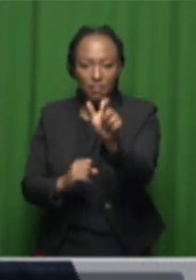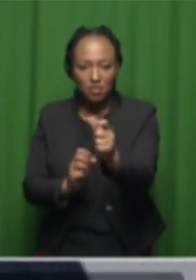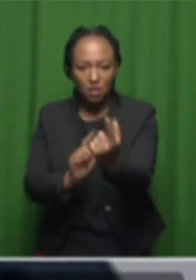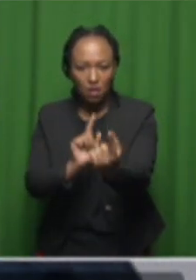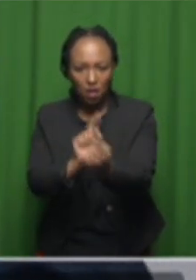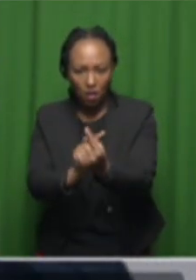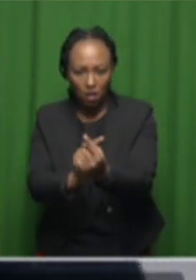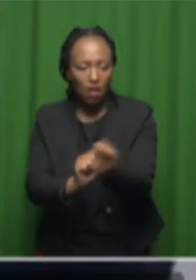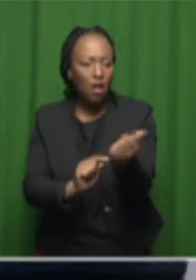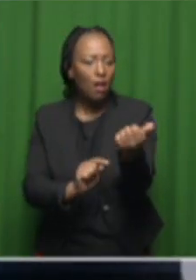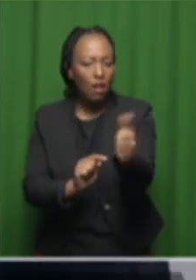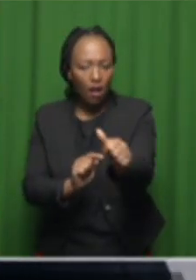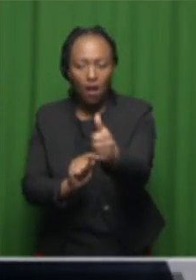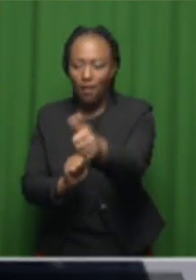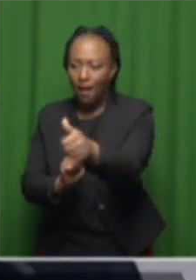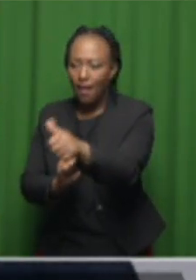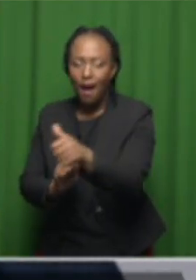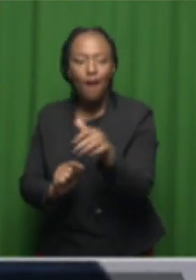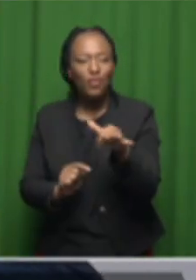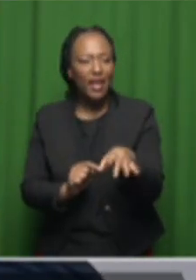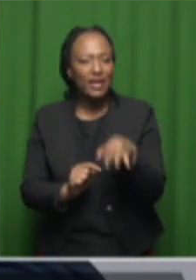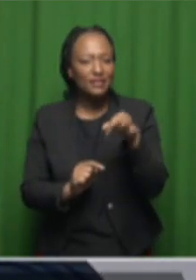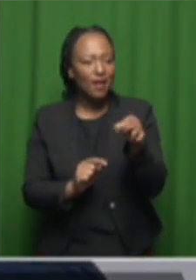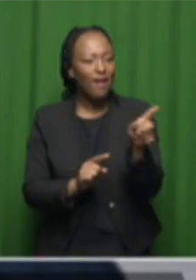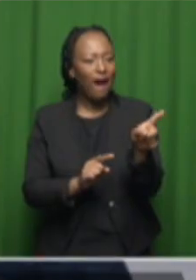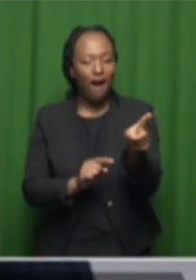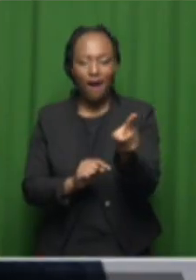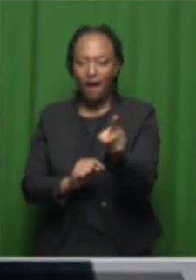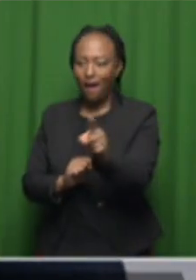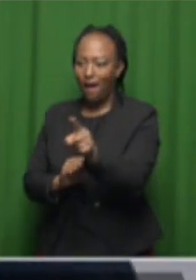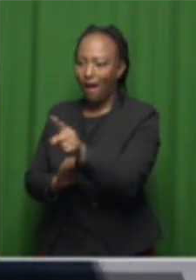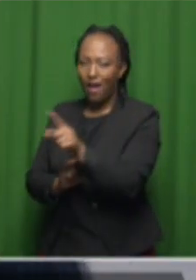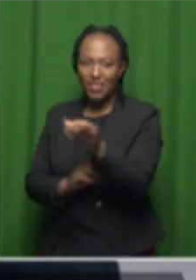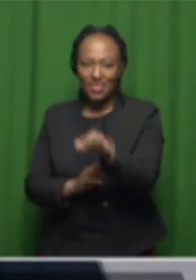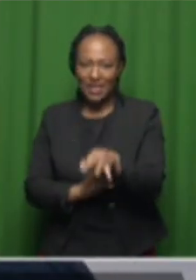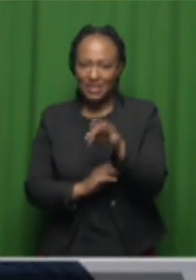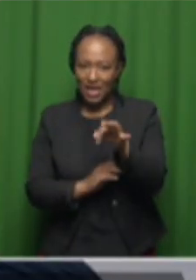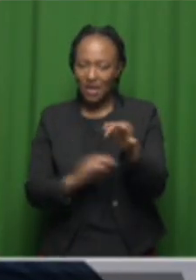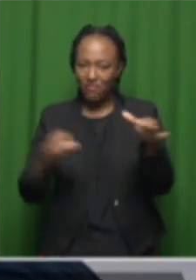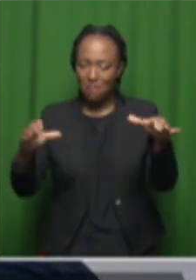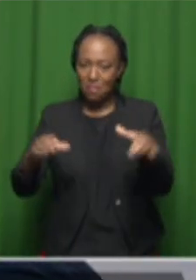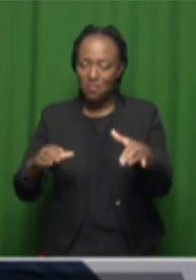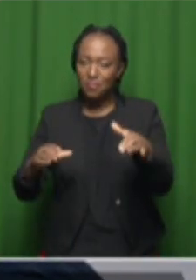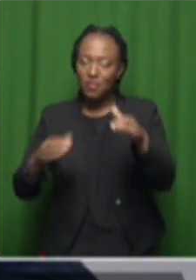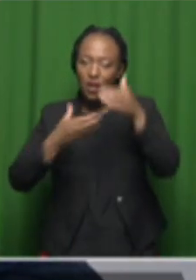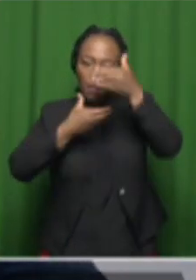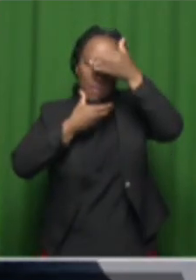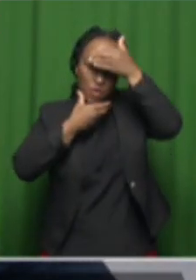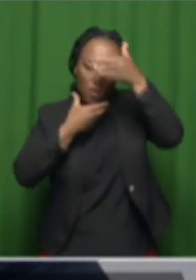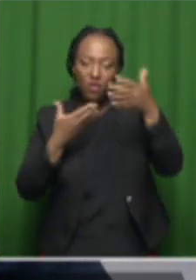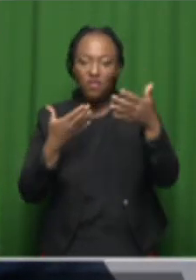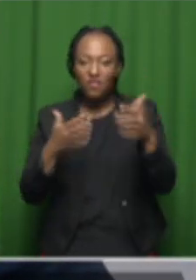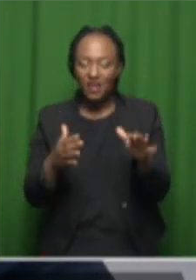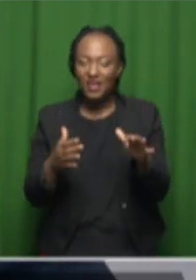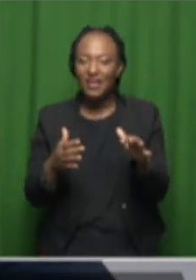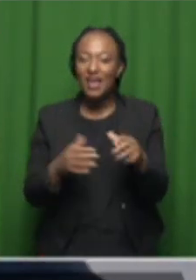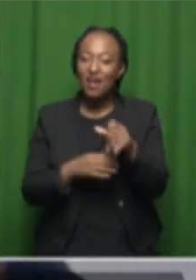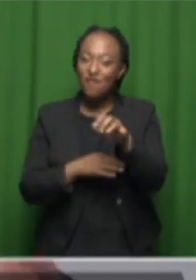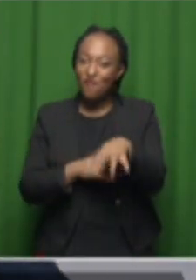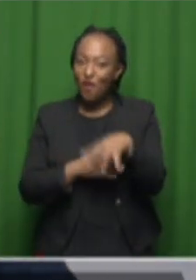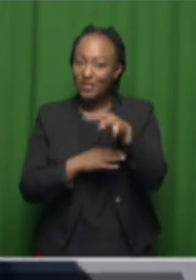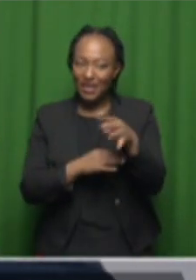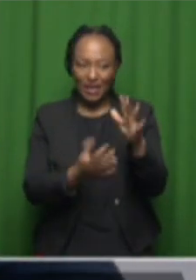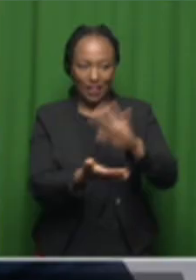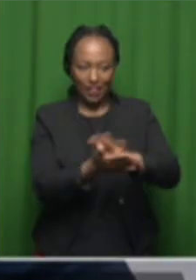you've met 13 of Morocco's most exciting designers, and then you manage to pack 14 suitcases full of stuff